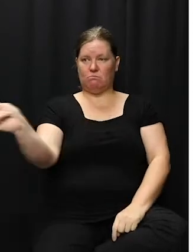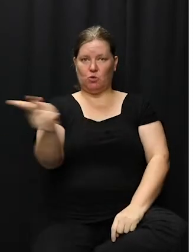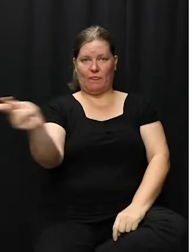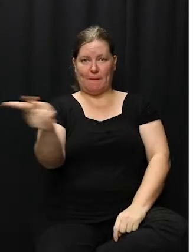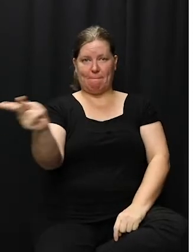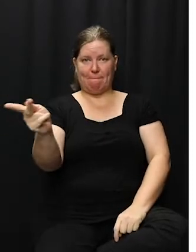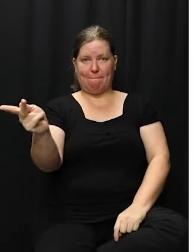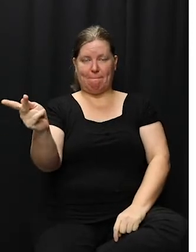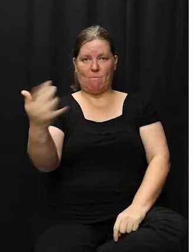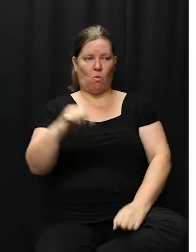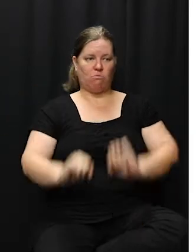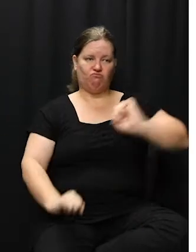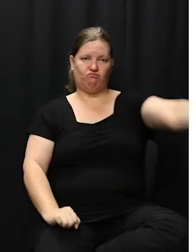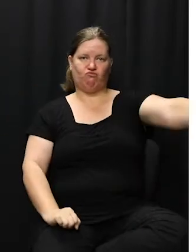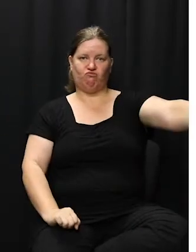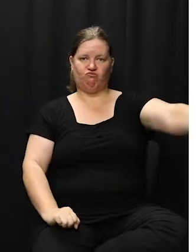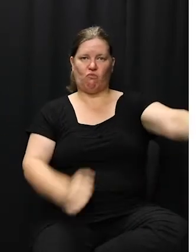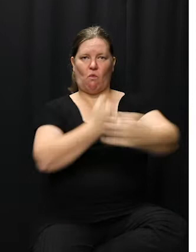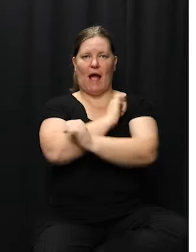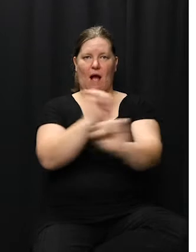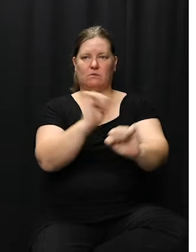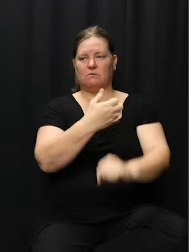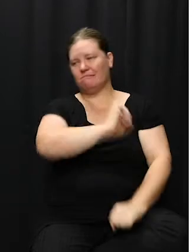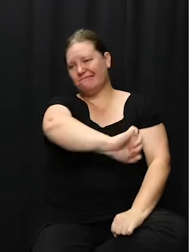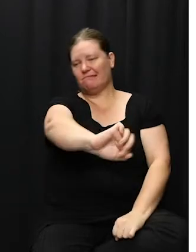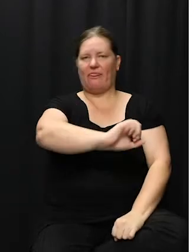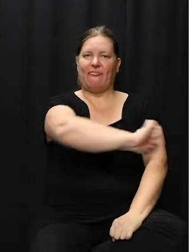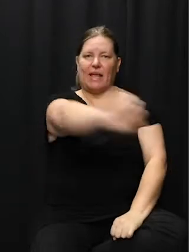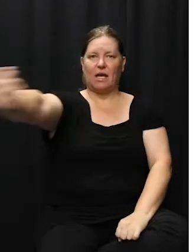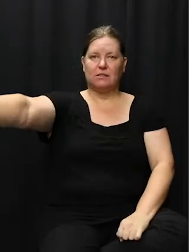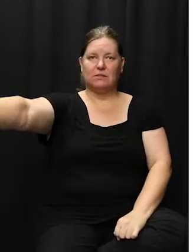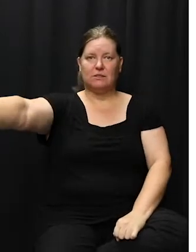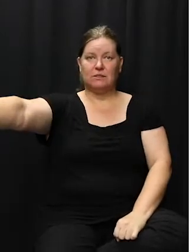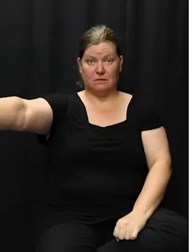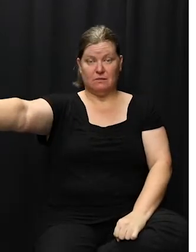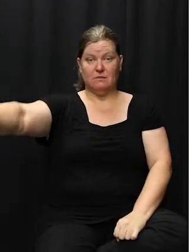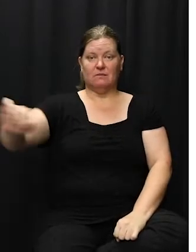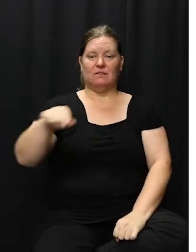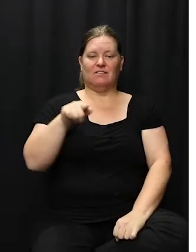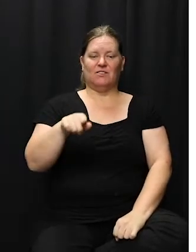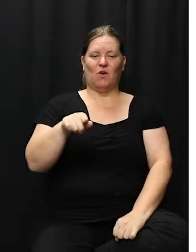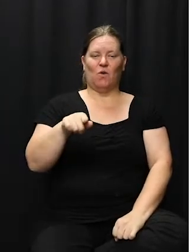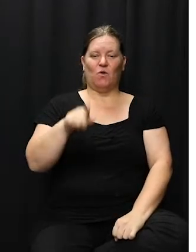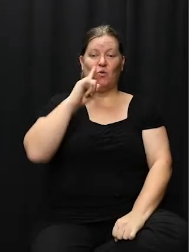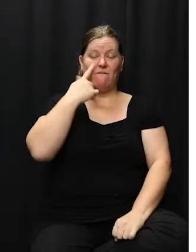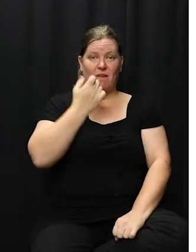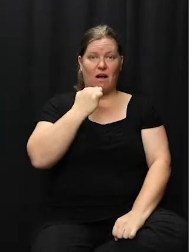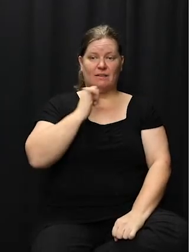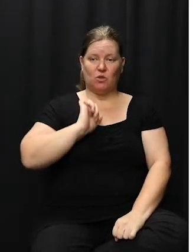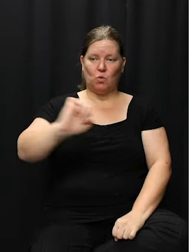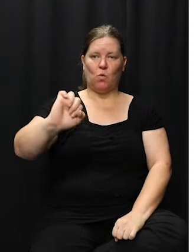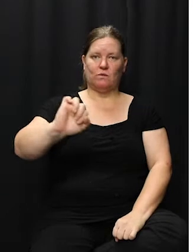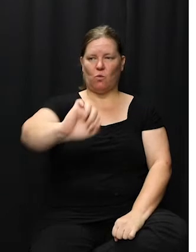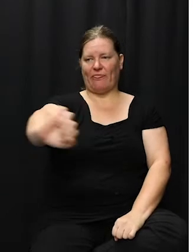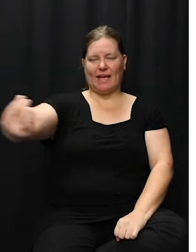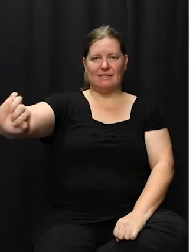two of them, or his or her over there, or ours, or all of theirs. Okay, so you'll find,